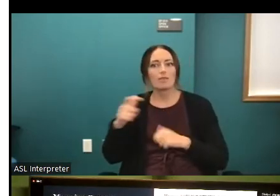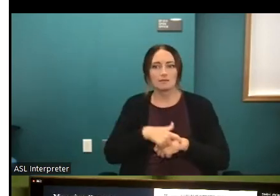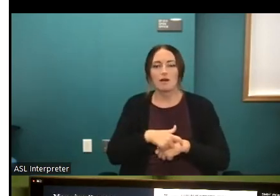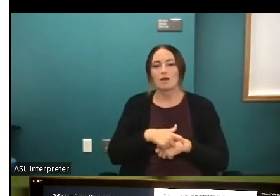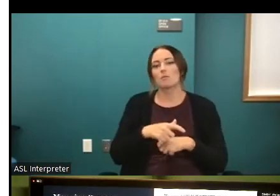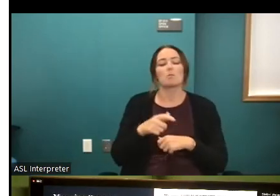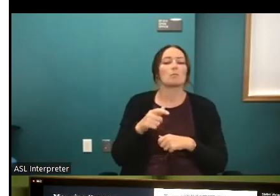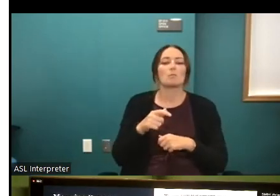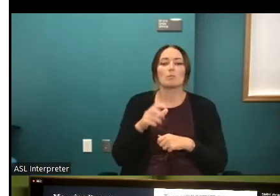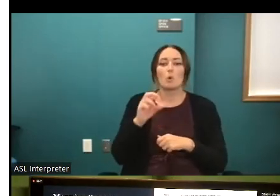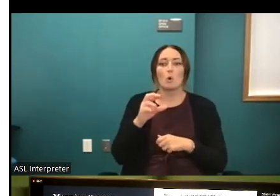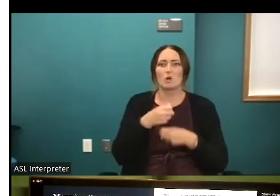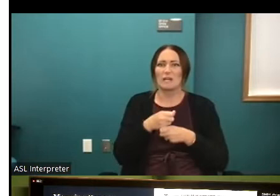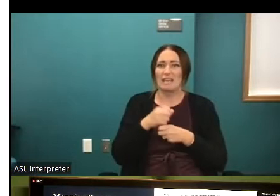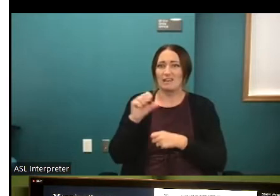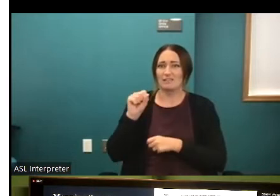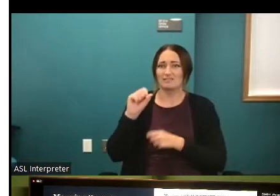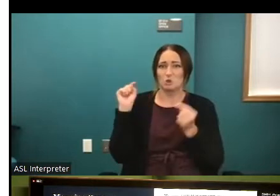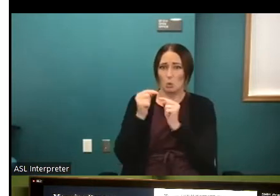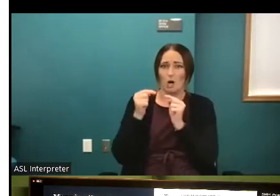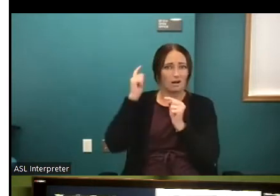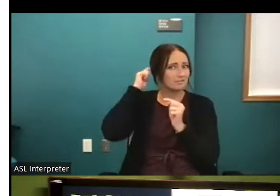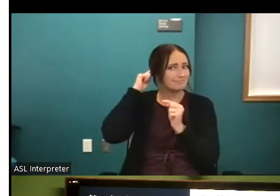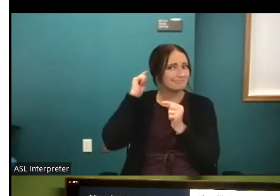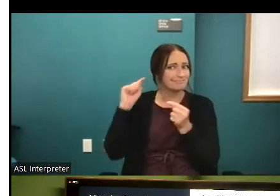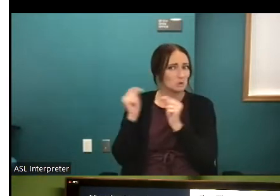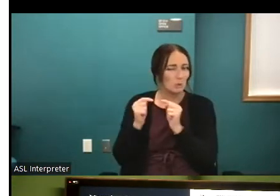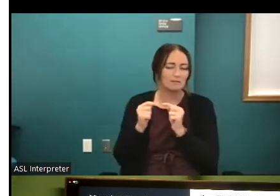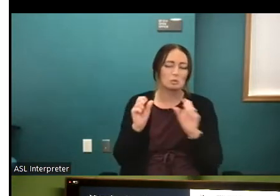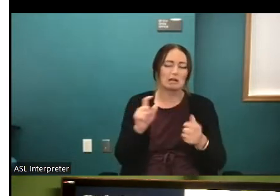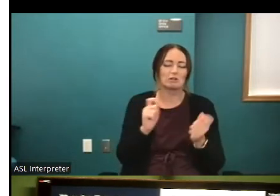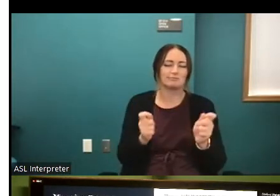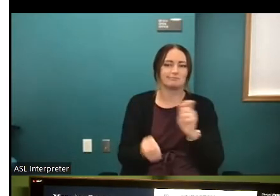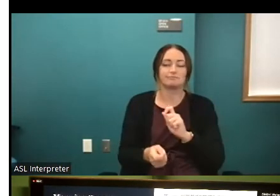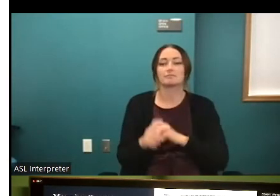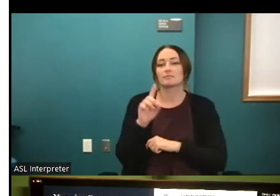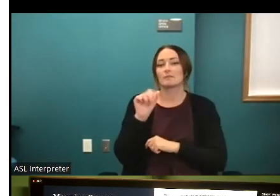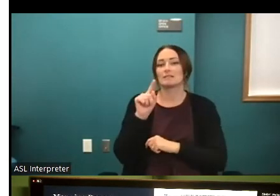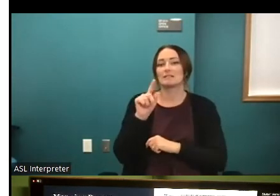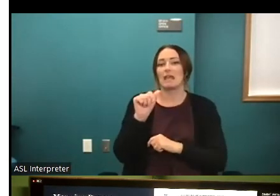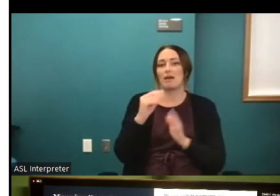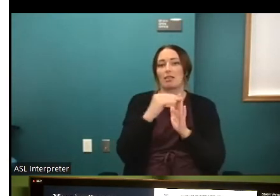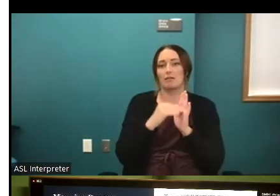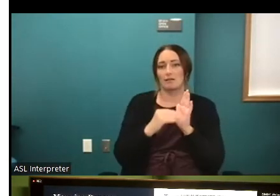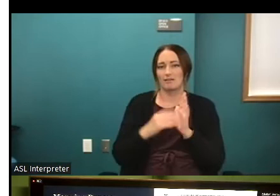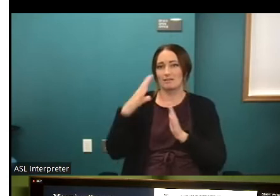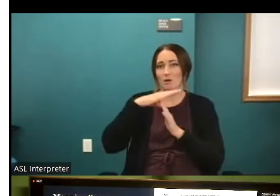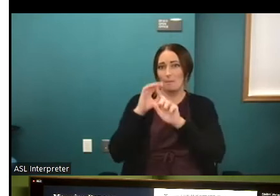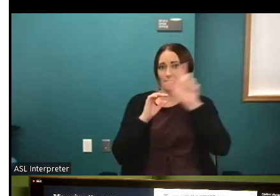we can adjust that. Data logging. In our reports, data logging is up on the top left